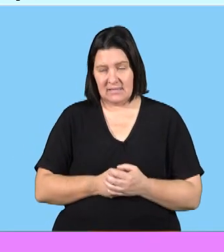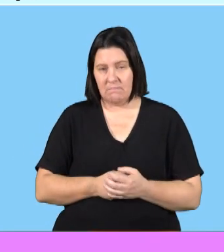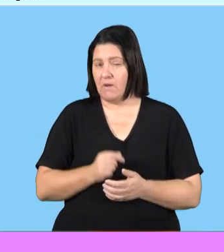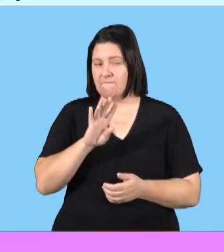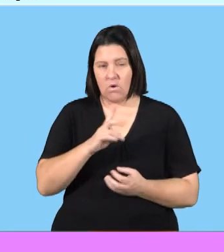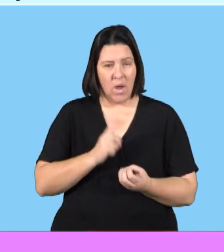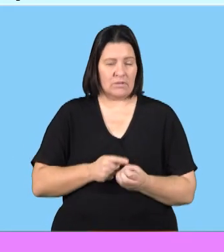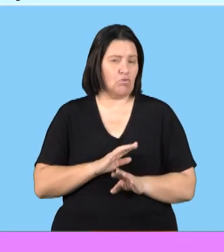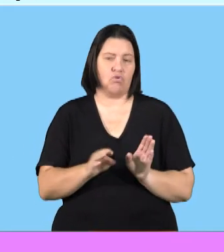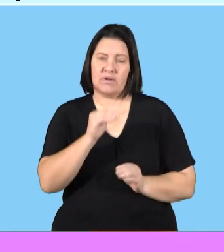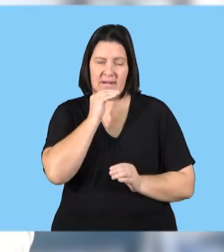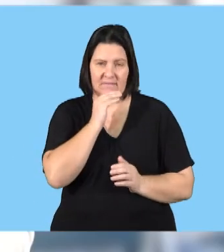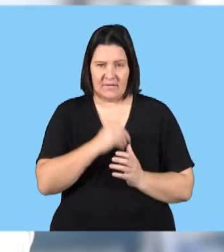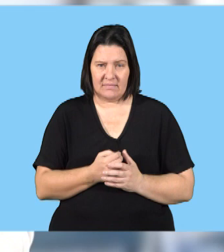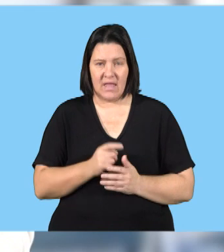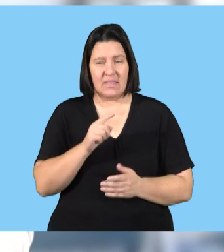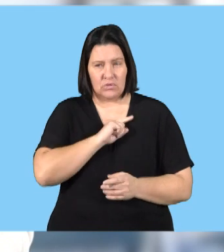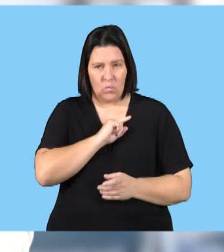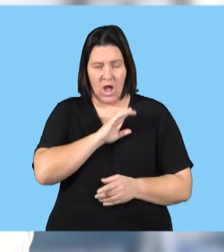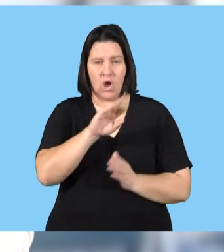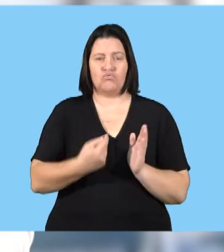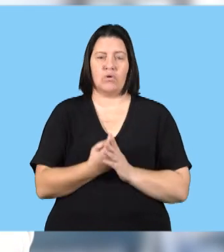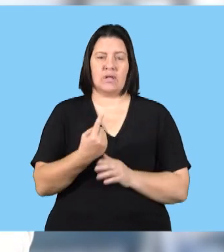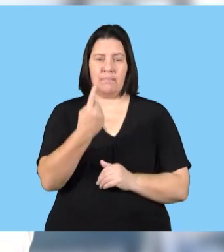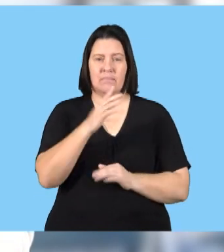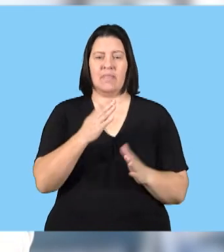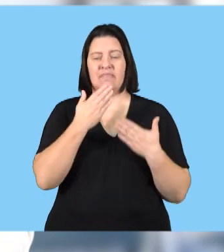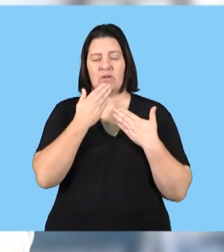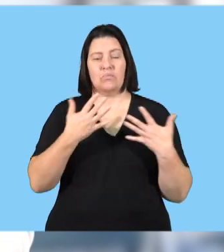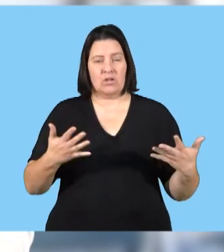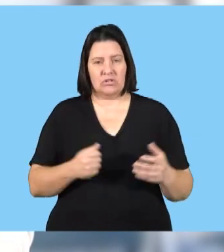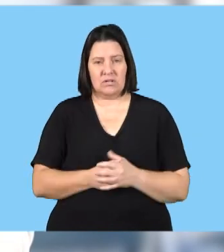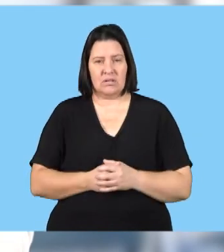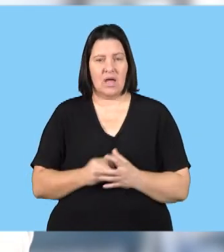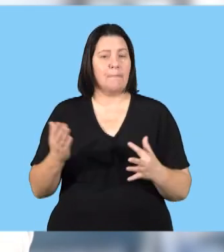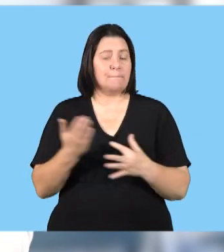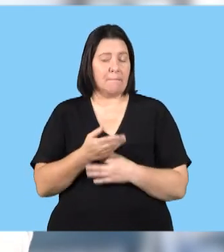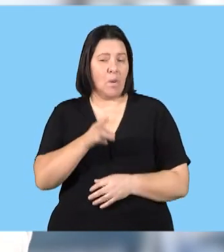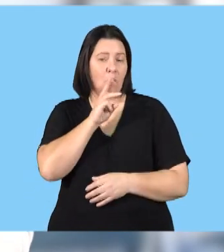4, will not be enough, remember. Therefore, we round up. Thank